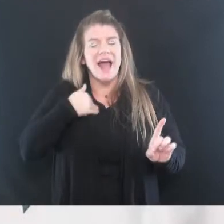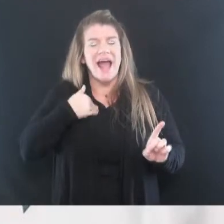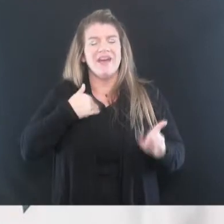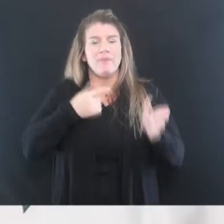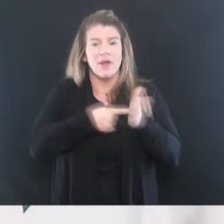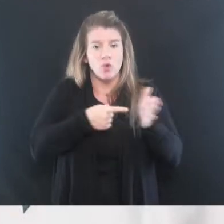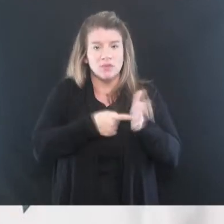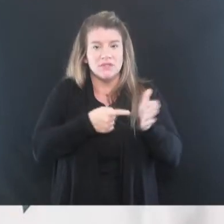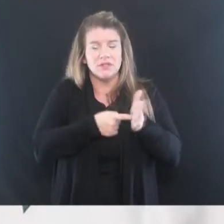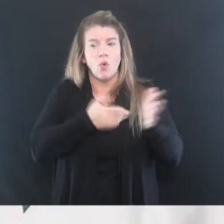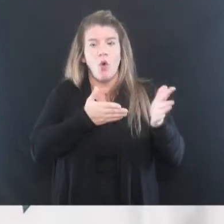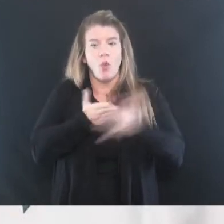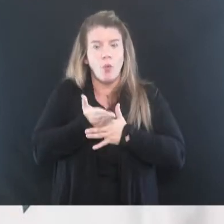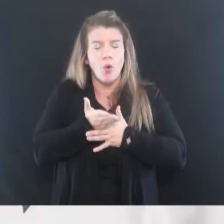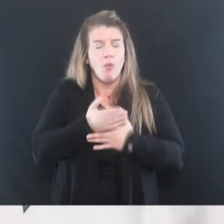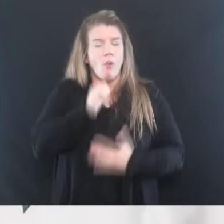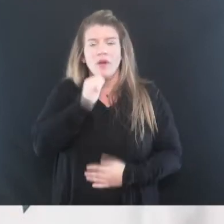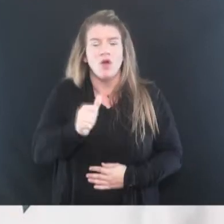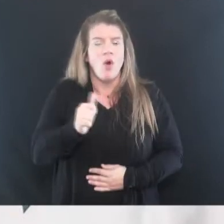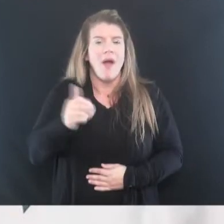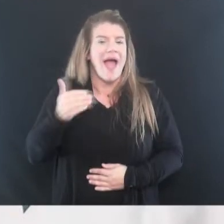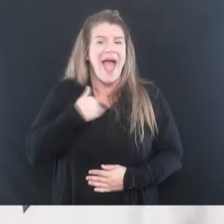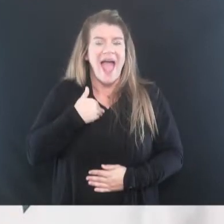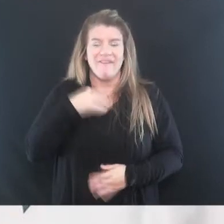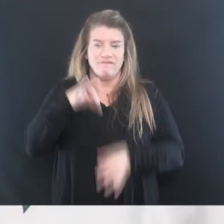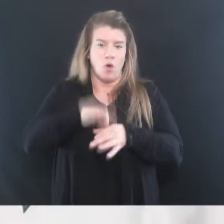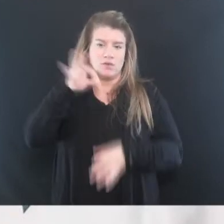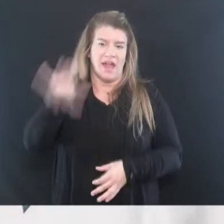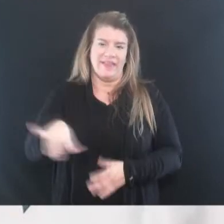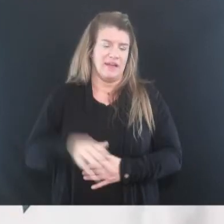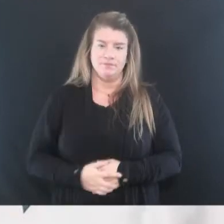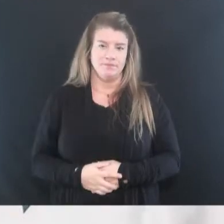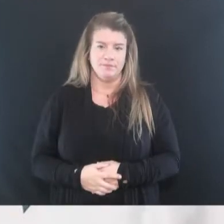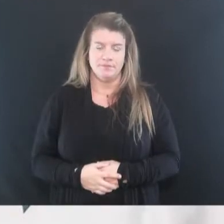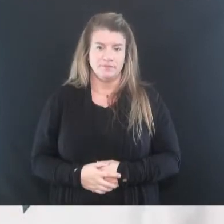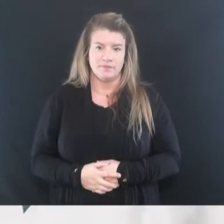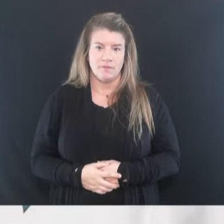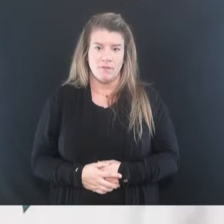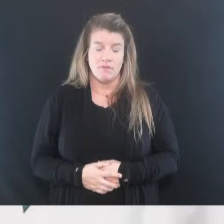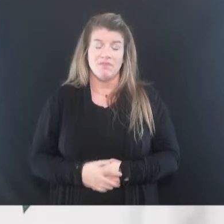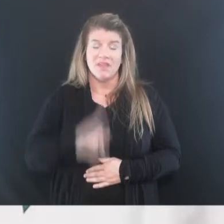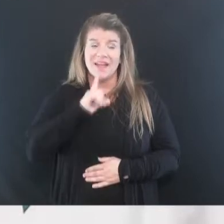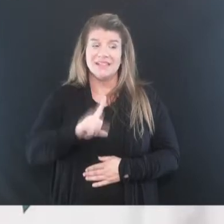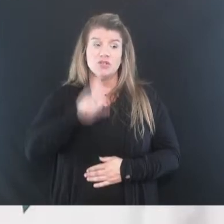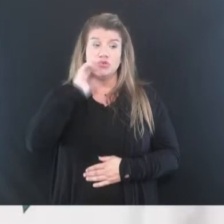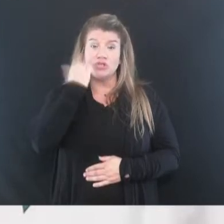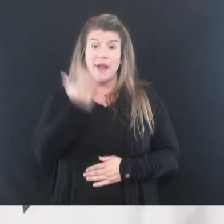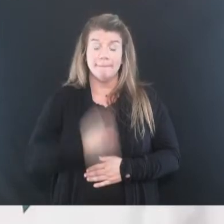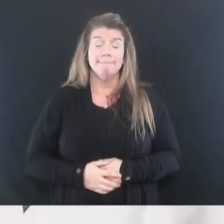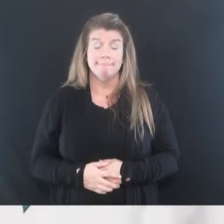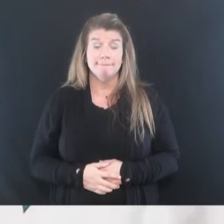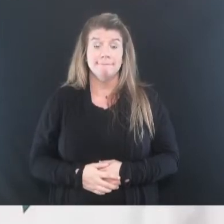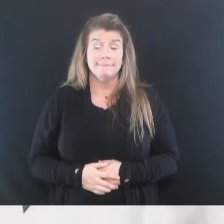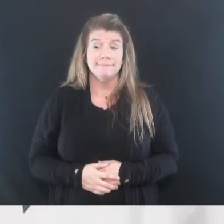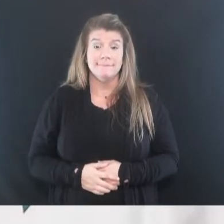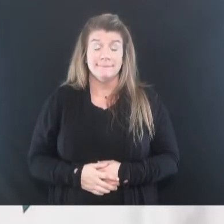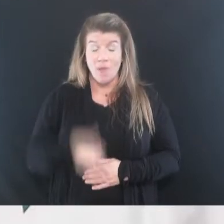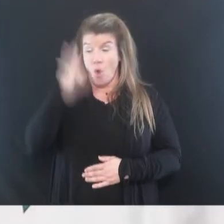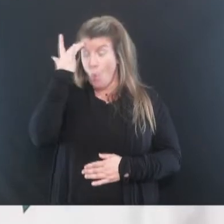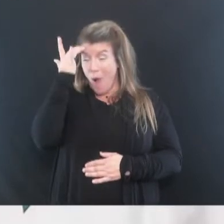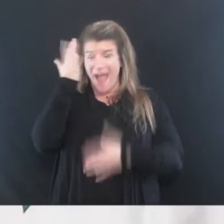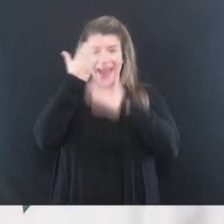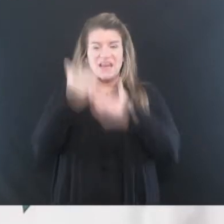going through where we don't have just votes like that. It's a shame because it divides